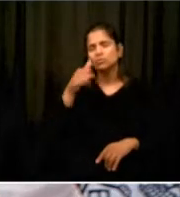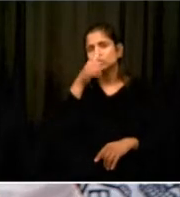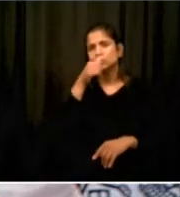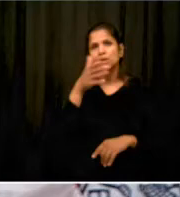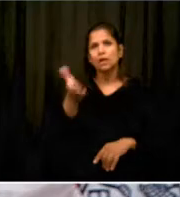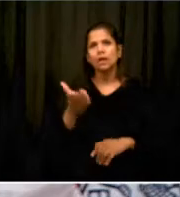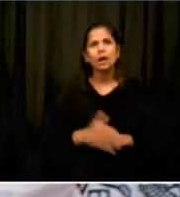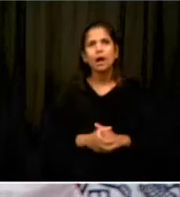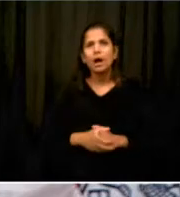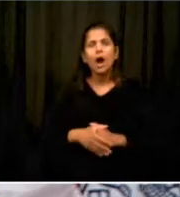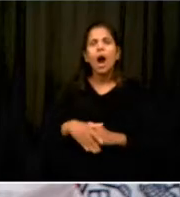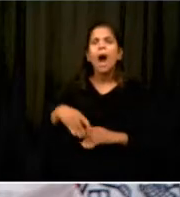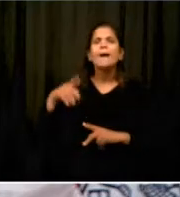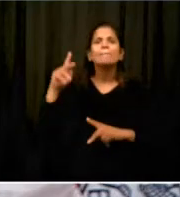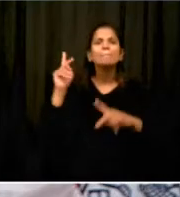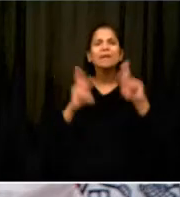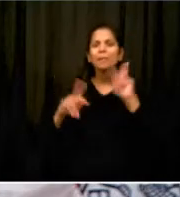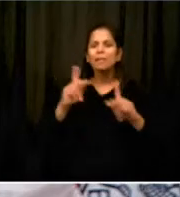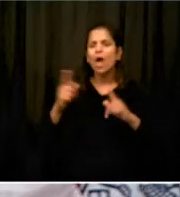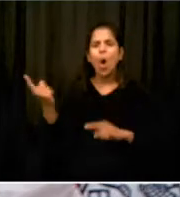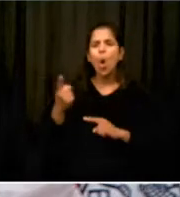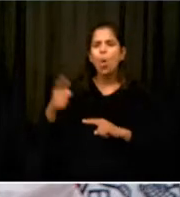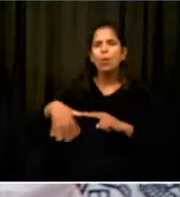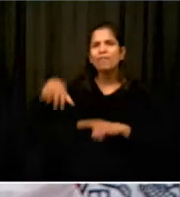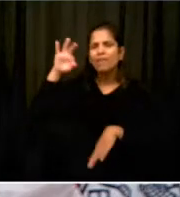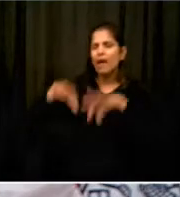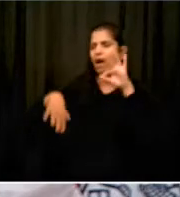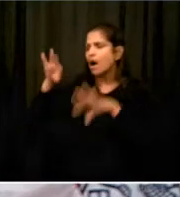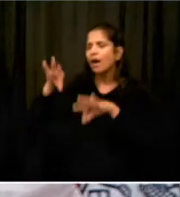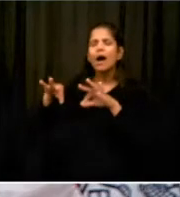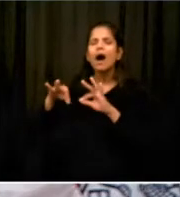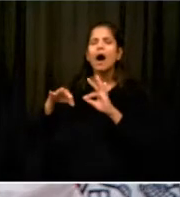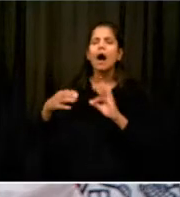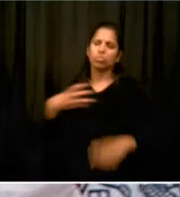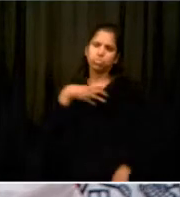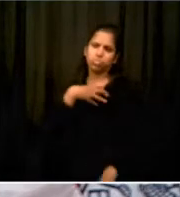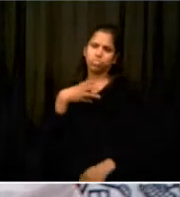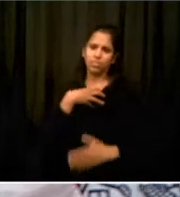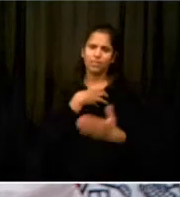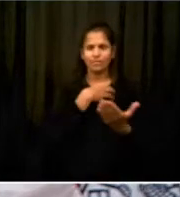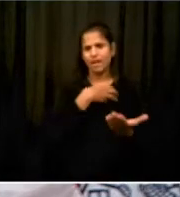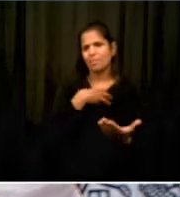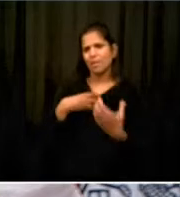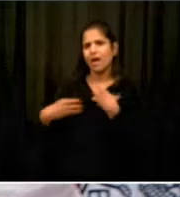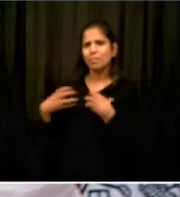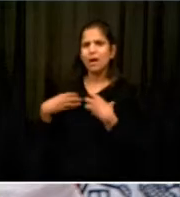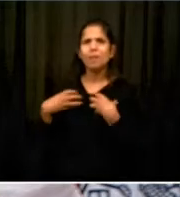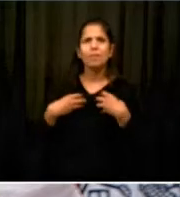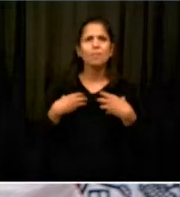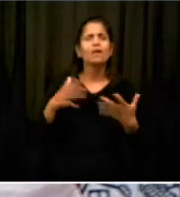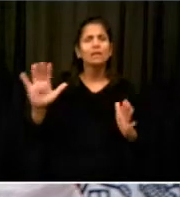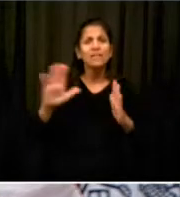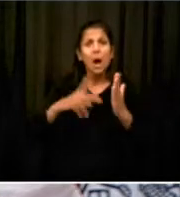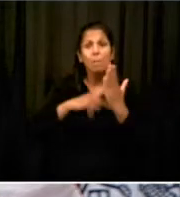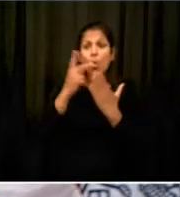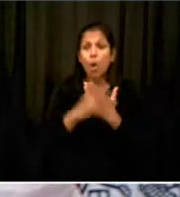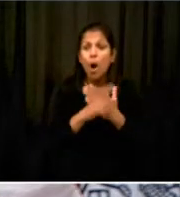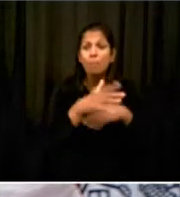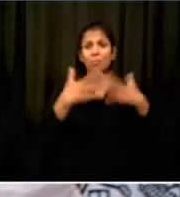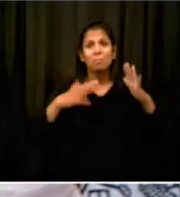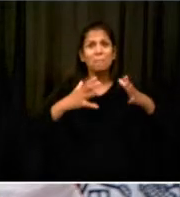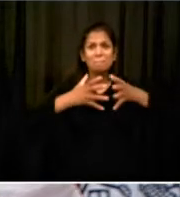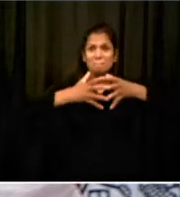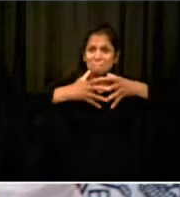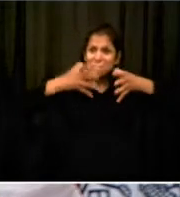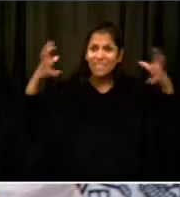Thousands of good people doing the work, reaching their fellow New Yorkers. As you heard the presentation from Dr. Long last